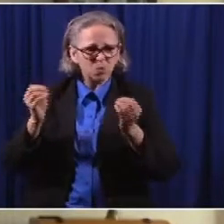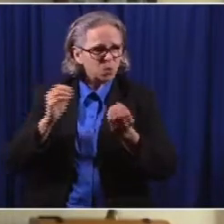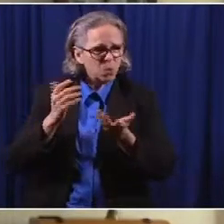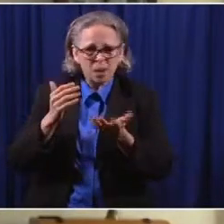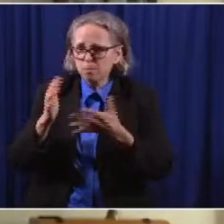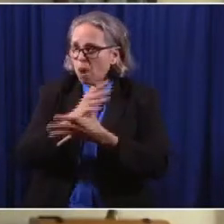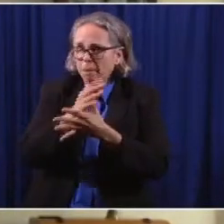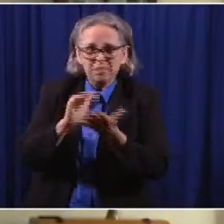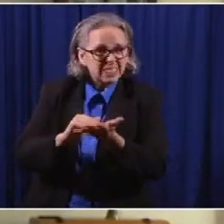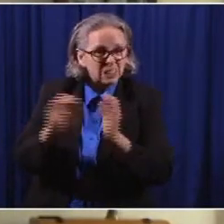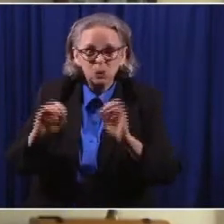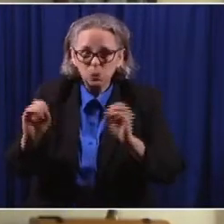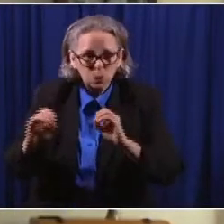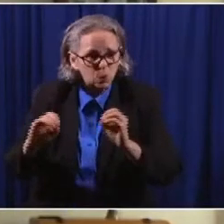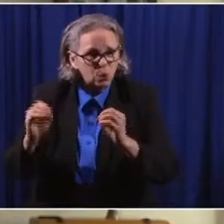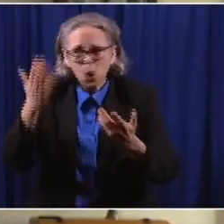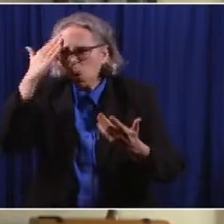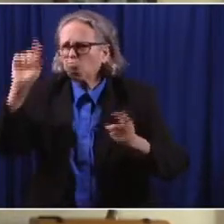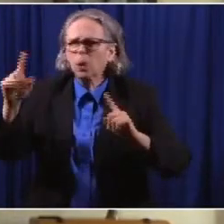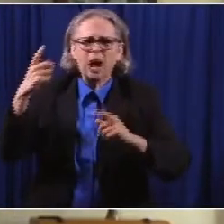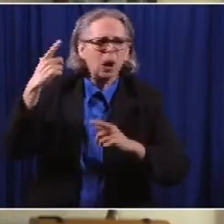visit Vaccine Finder. That's